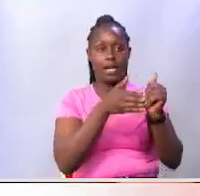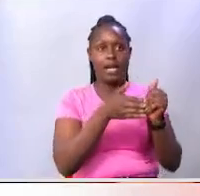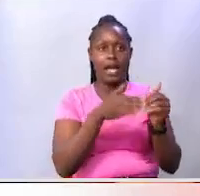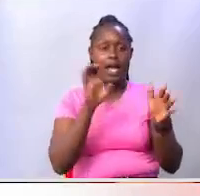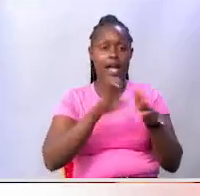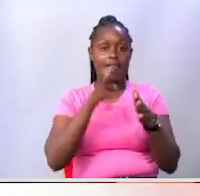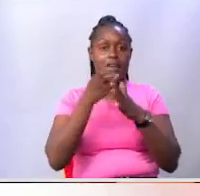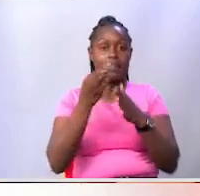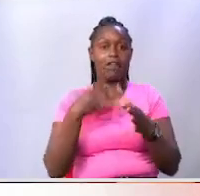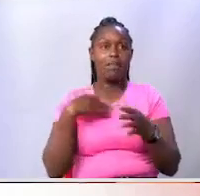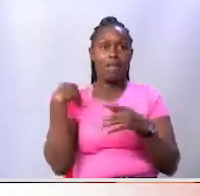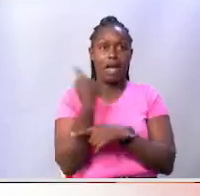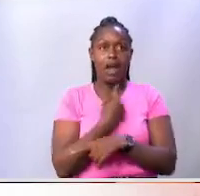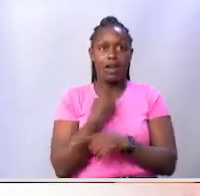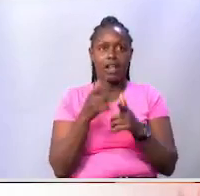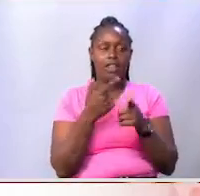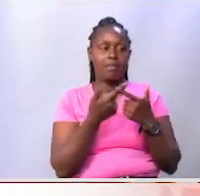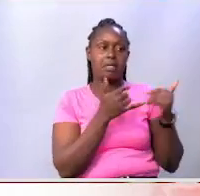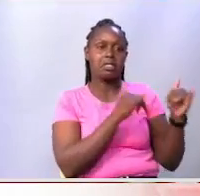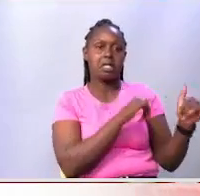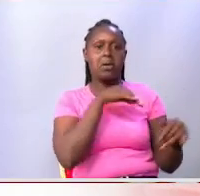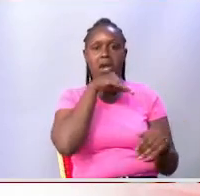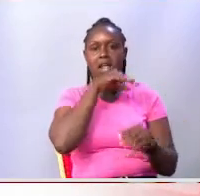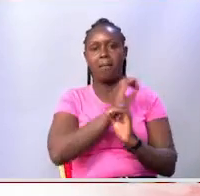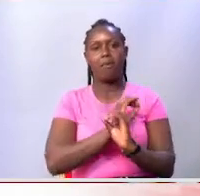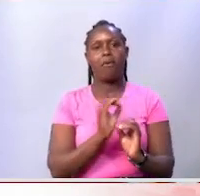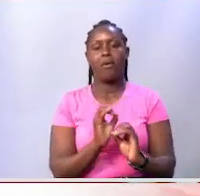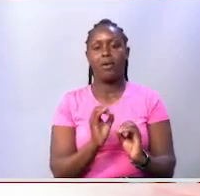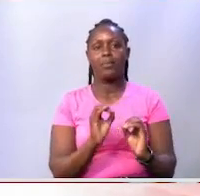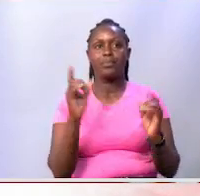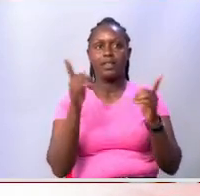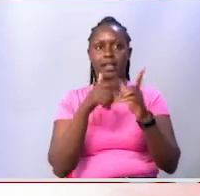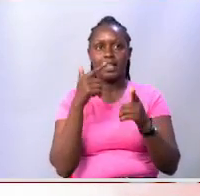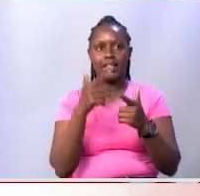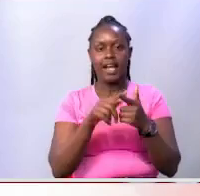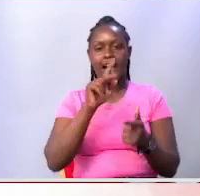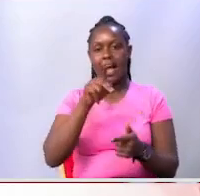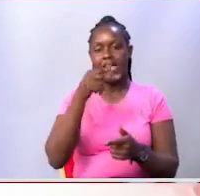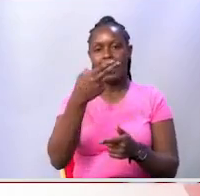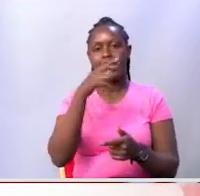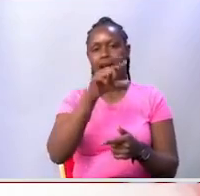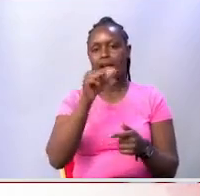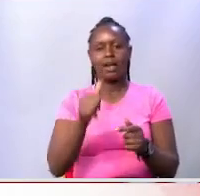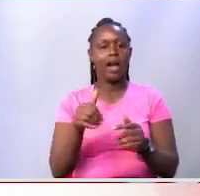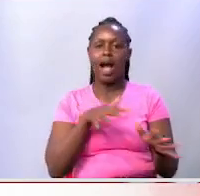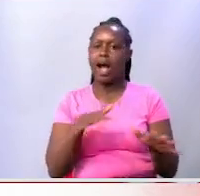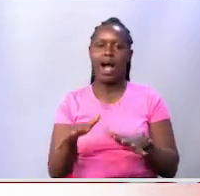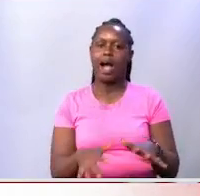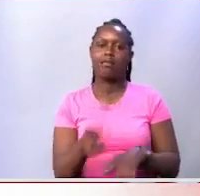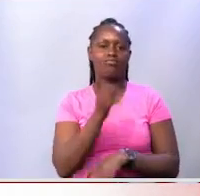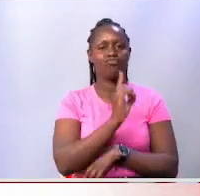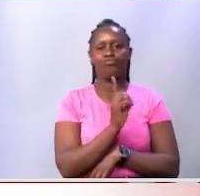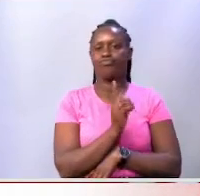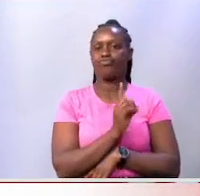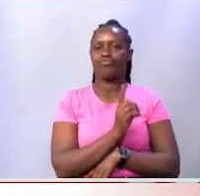mimi nimebaki, mimi sitaolewa ODM. Sasa Kahiga usihangaike sana.